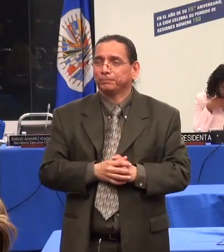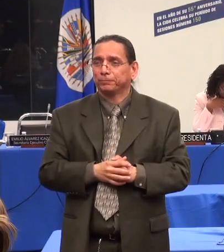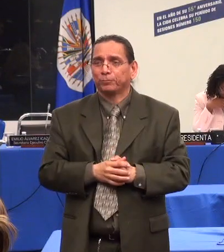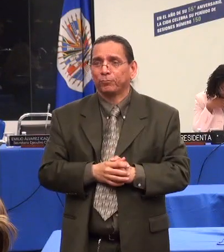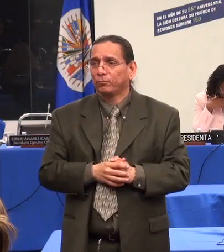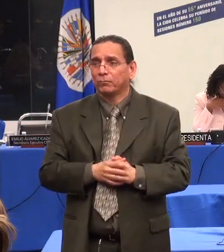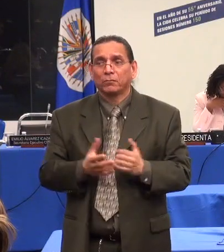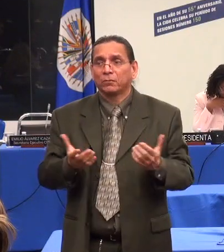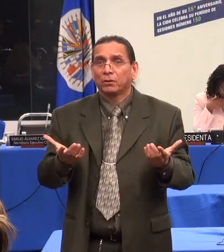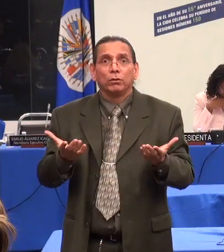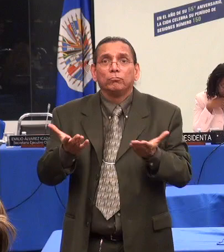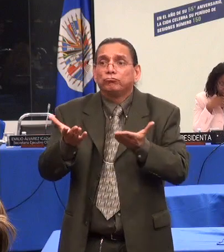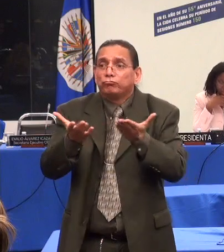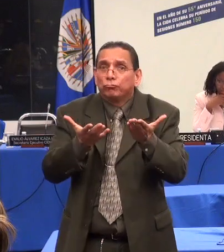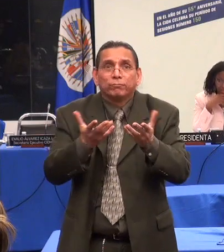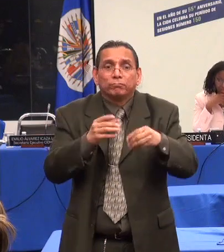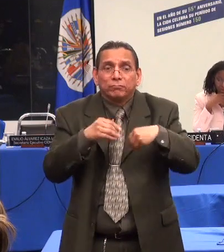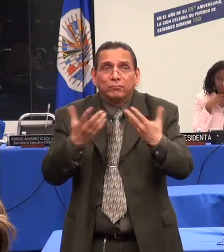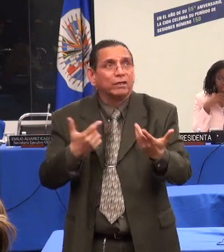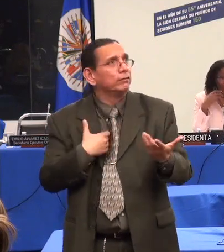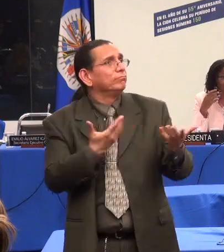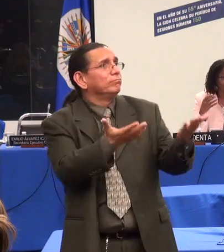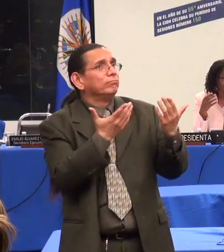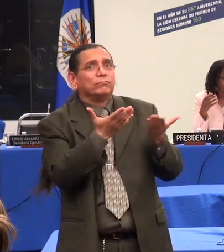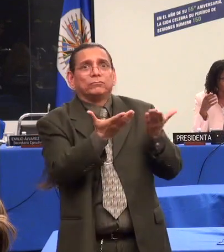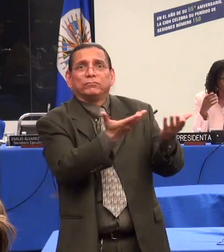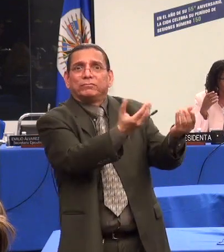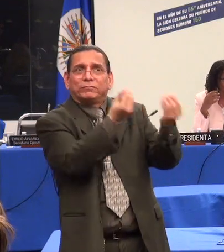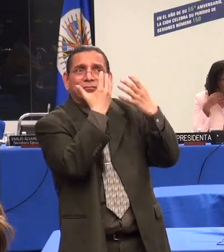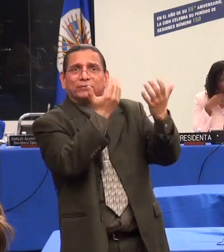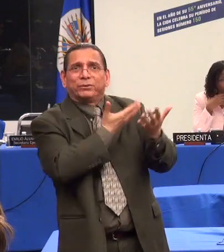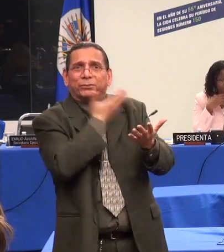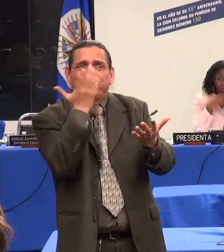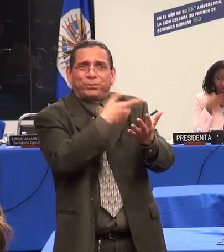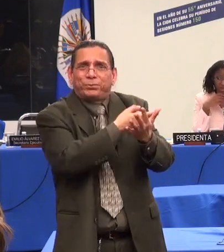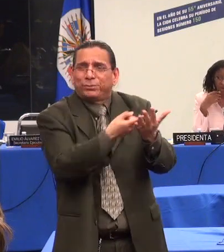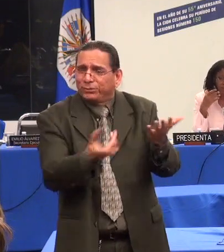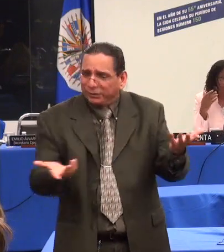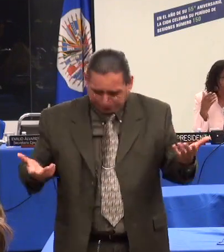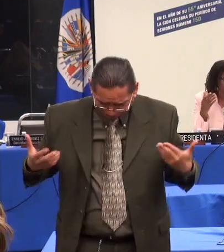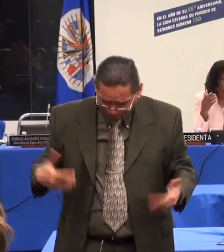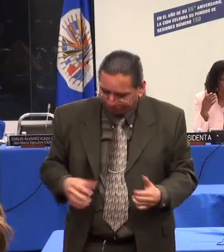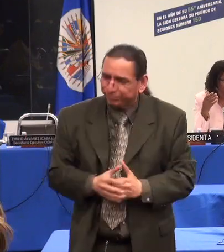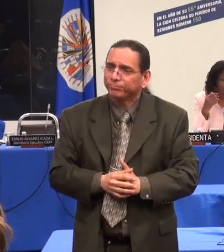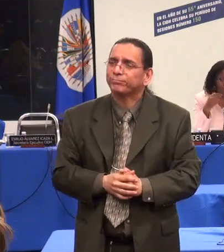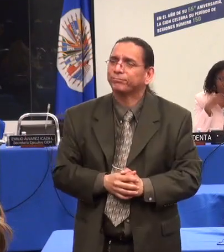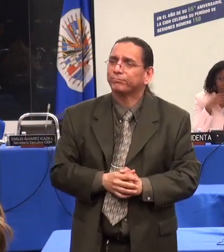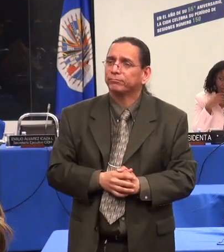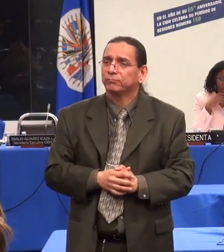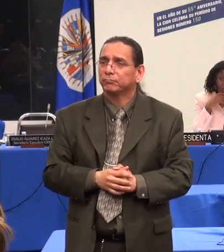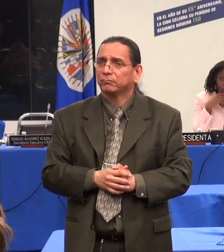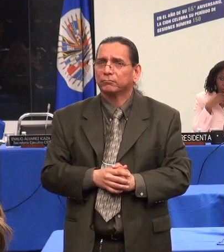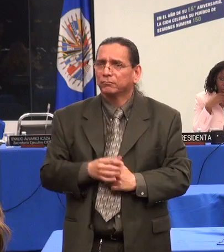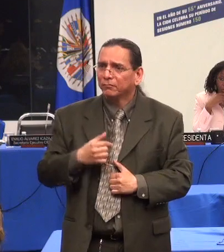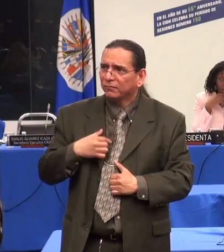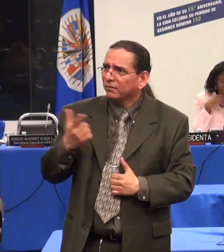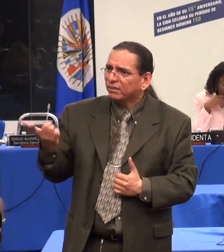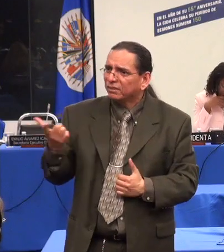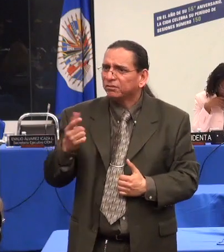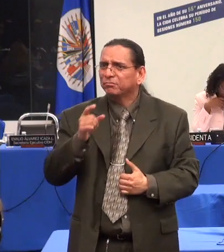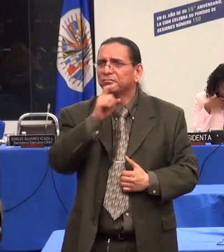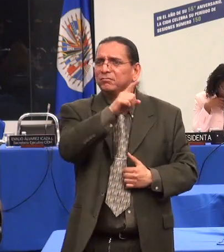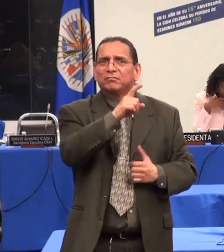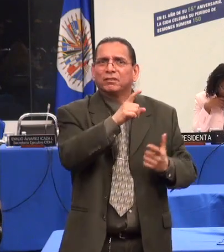whether there was any regulation being provided or accountability for